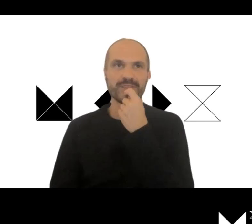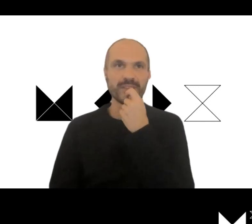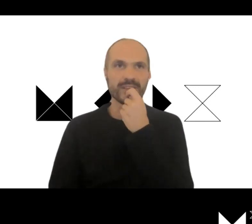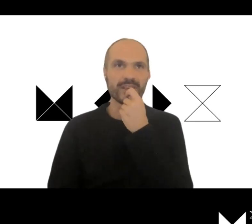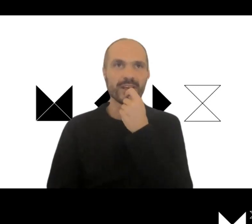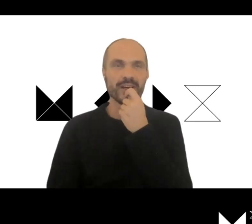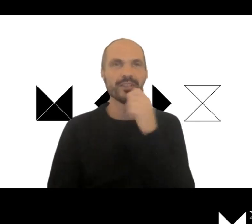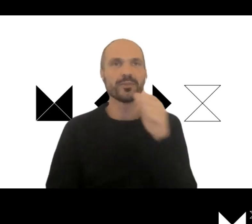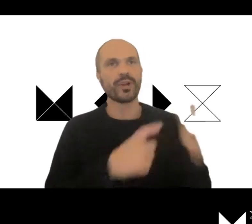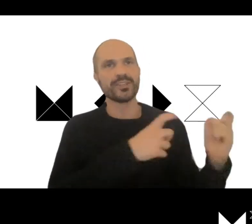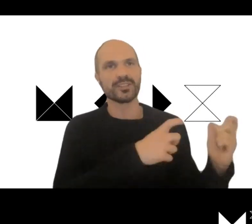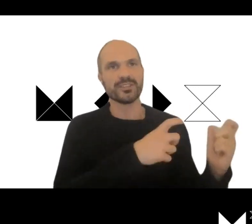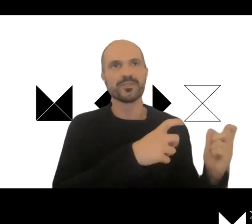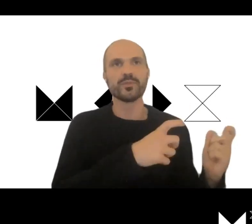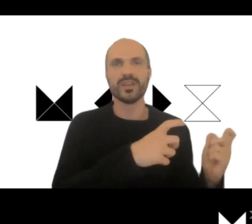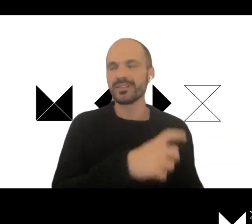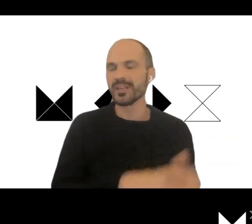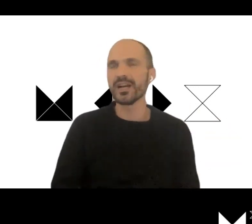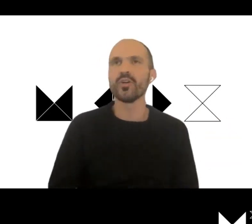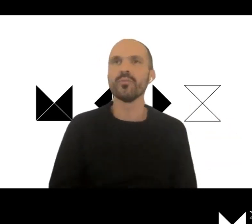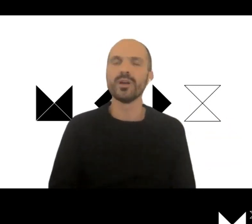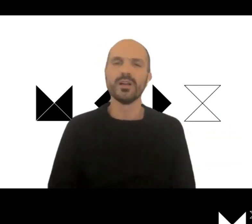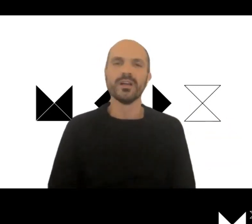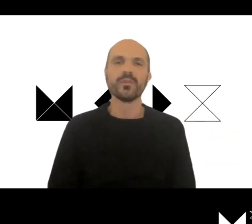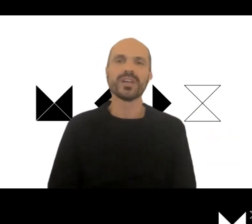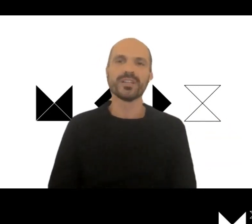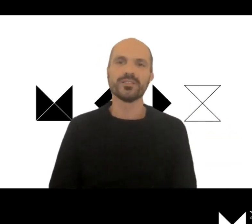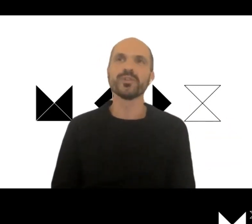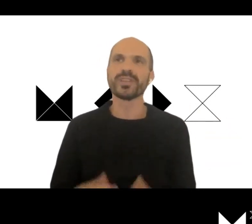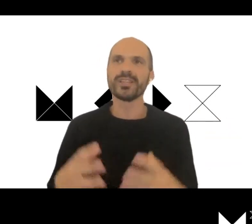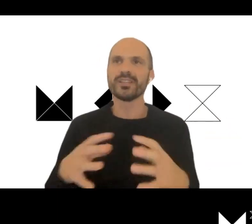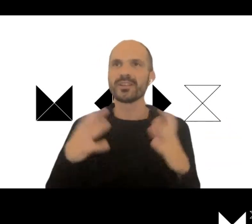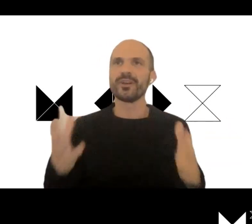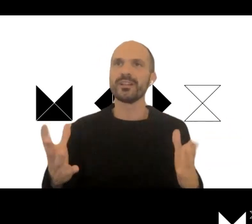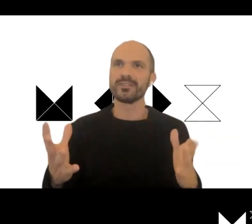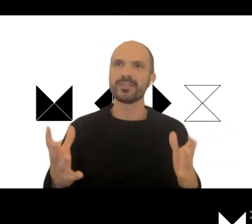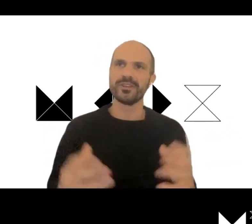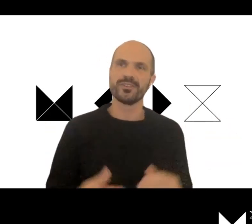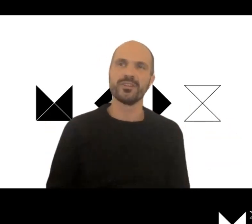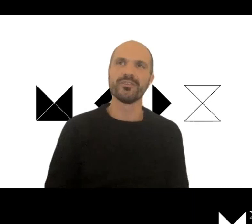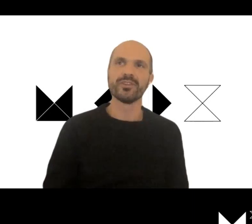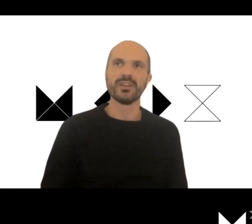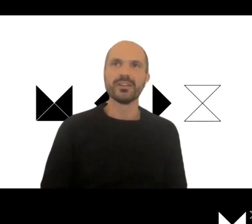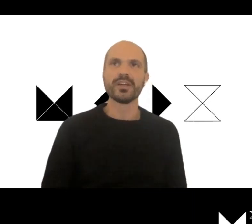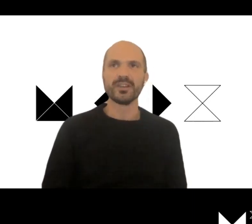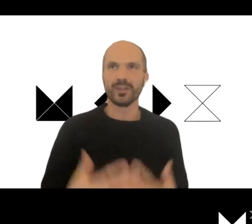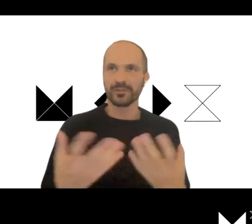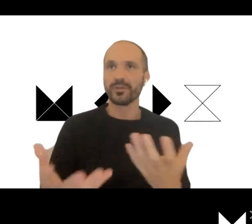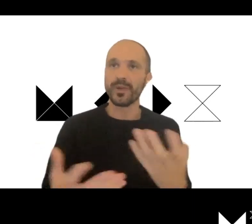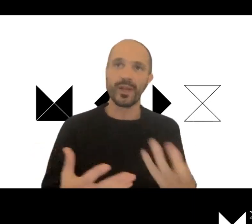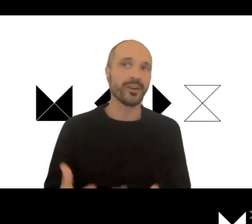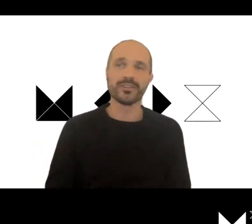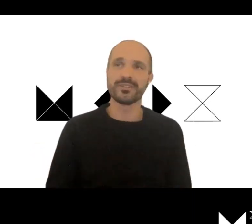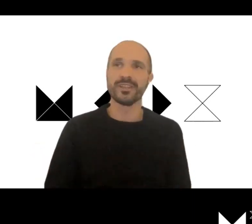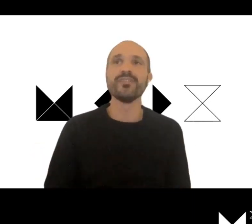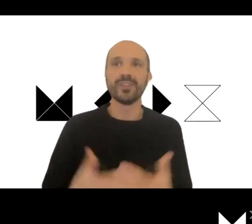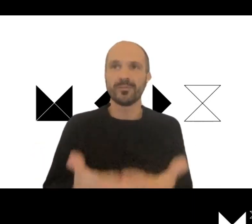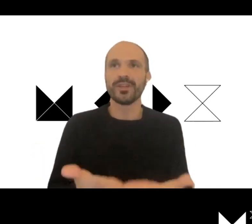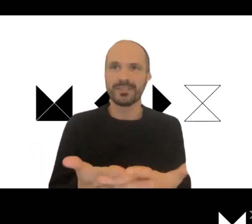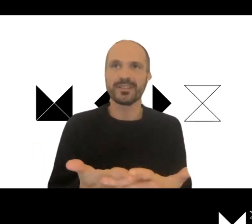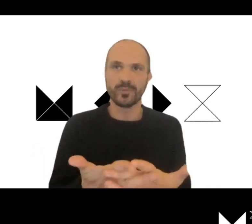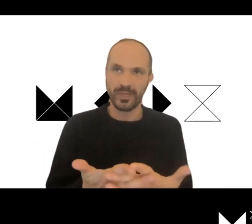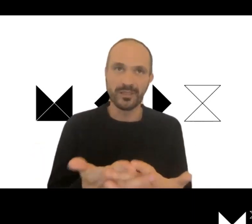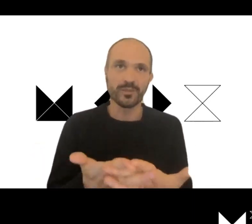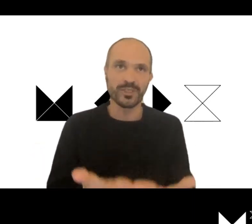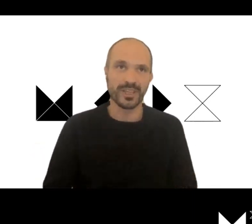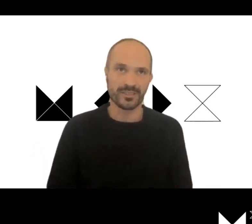to visit the project in Stockholm, which I think is a great illustration of the kind of cultural barriers that even in a